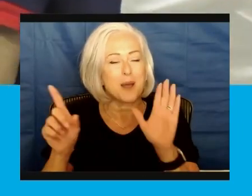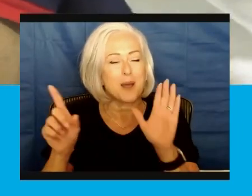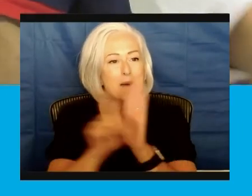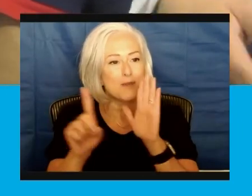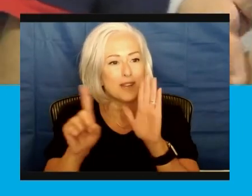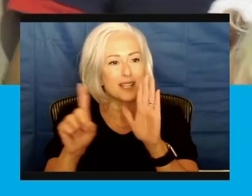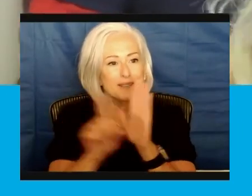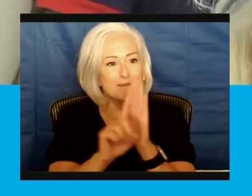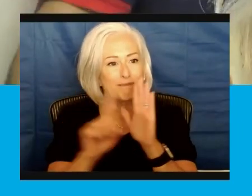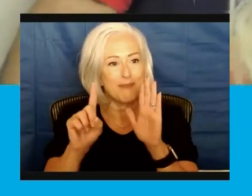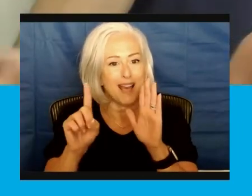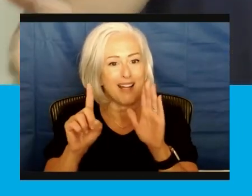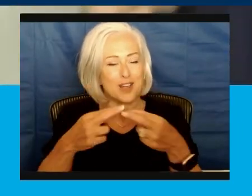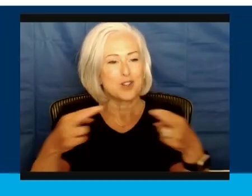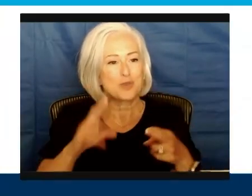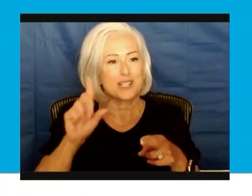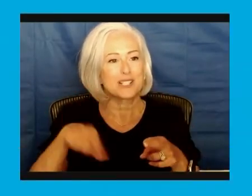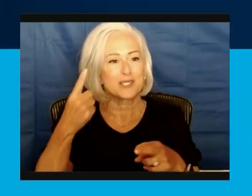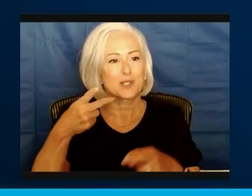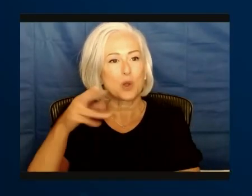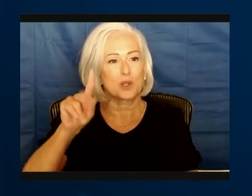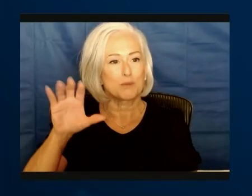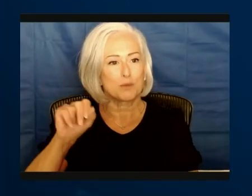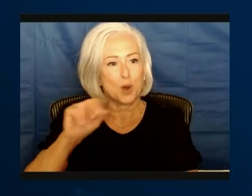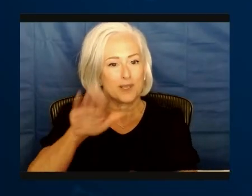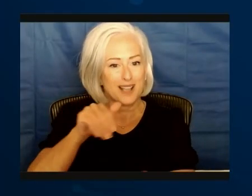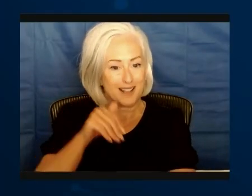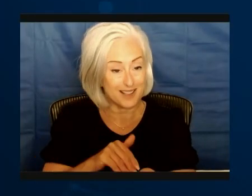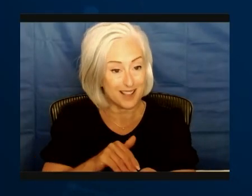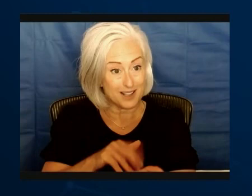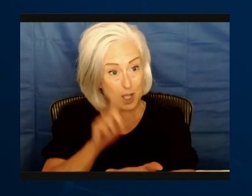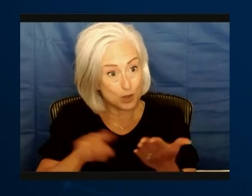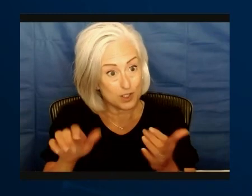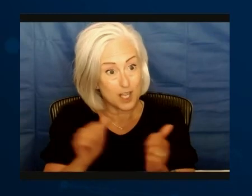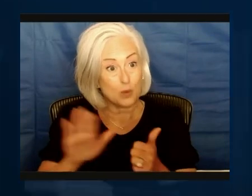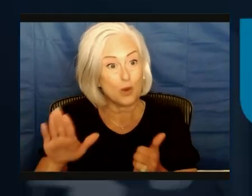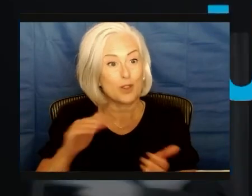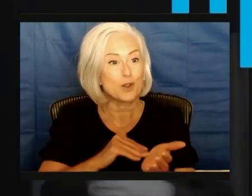center. We'll check in with her and her doctors Friday at 8.